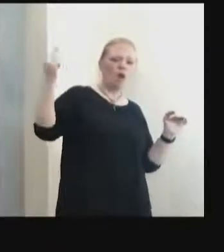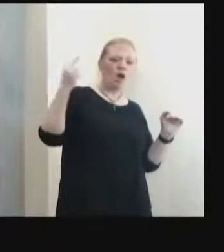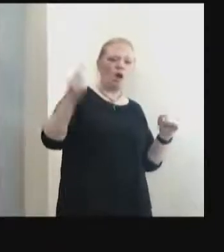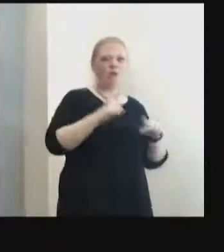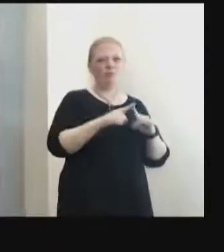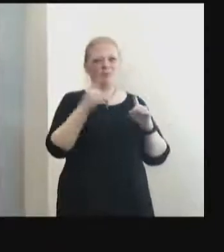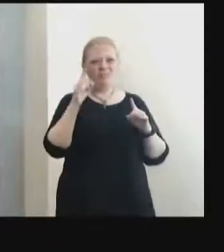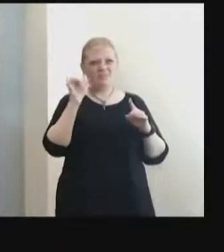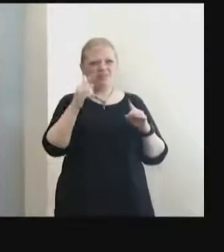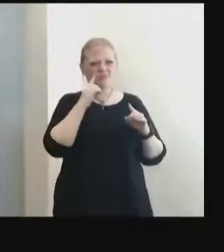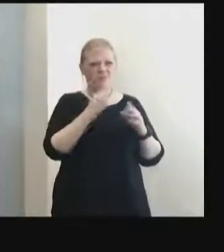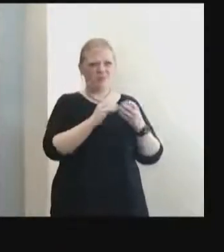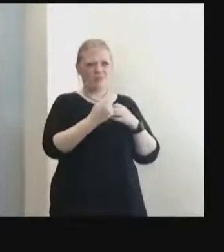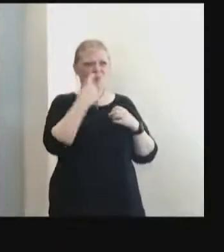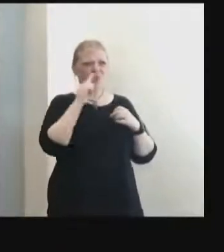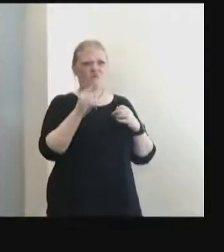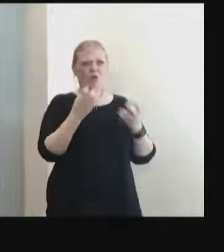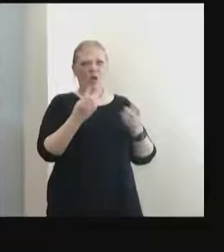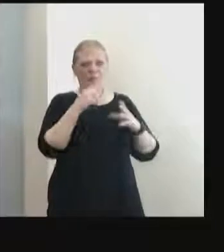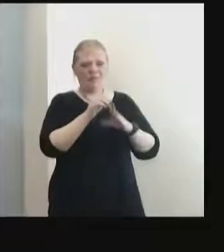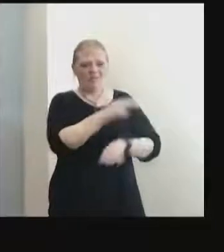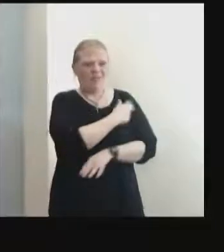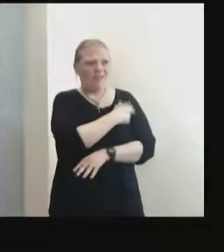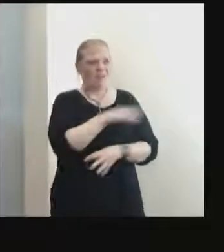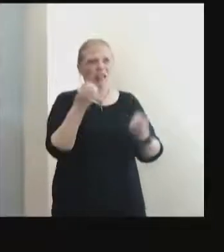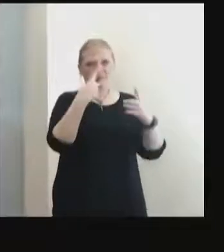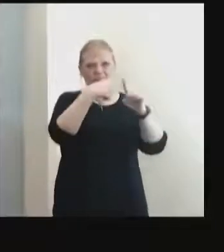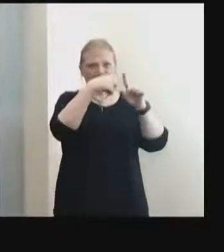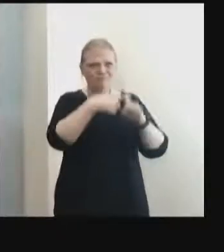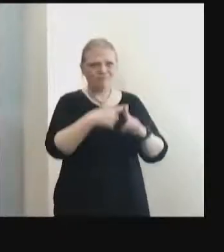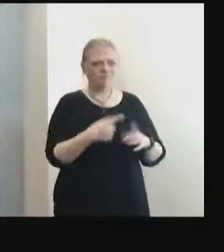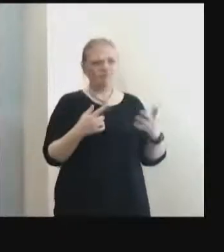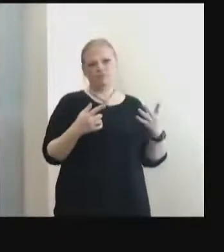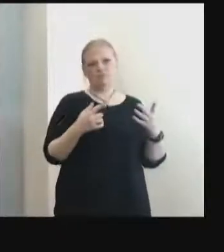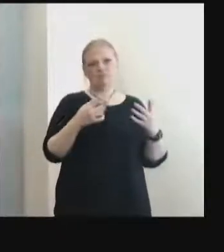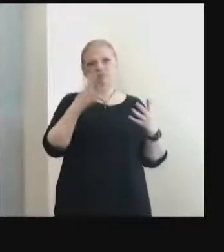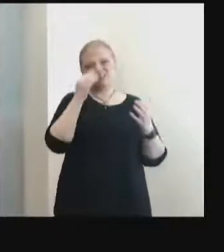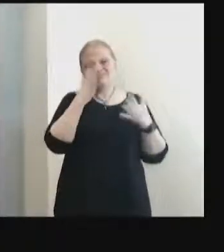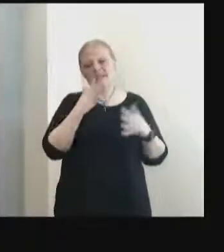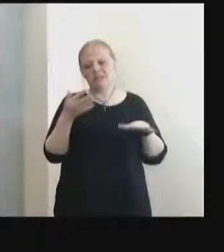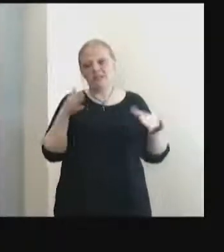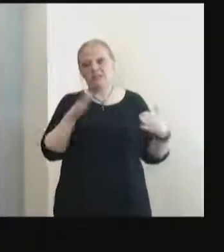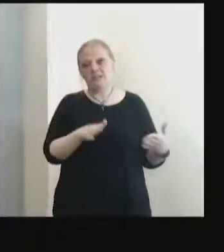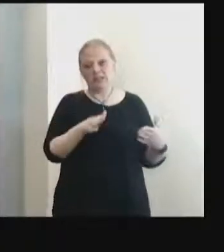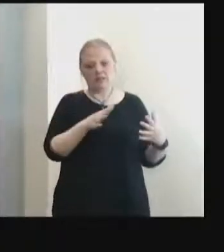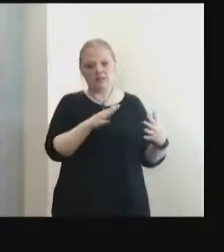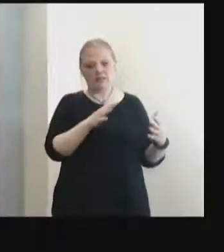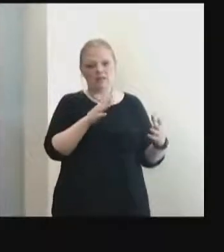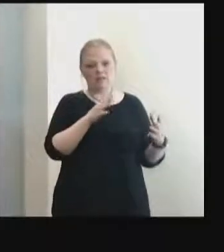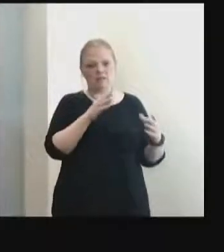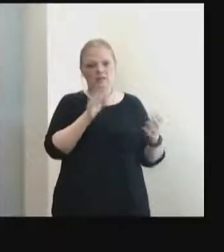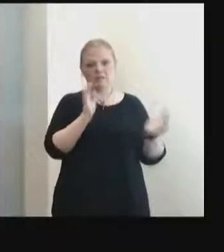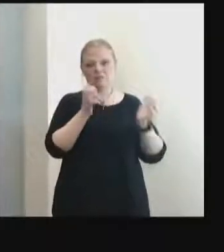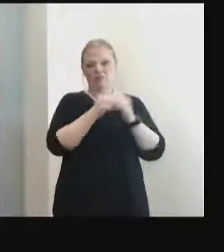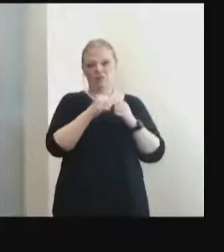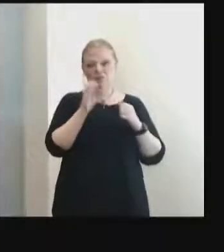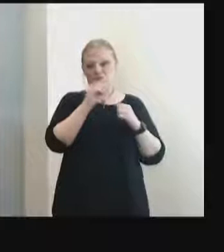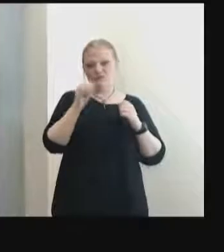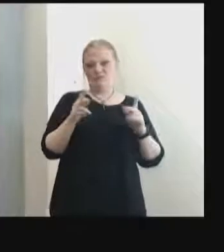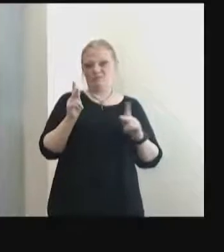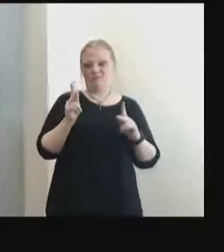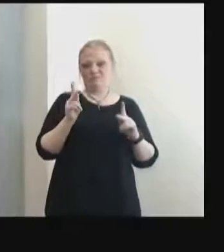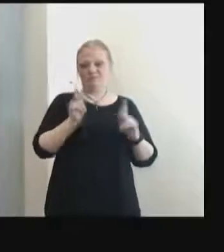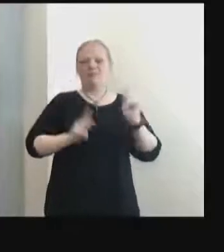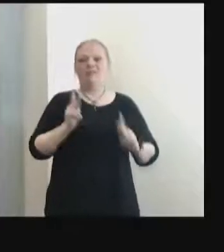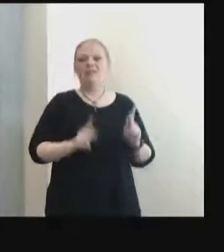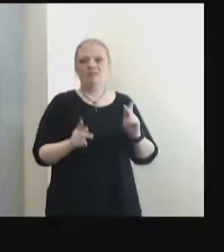new cases and rising hospitalizations, and sadly, deaths as a percentage of our population. So I understand why the governor